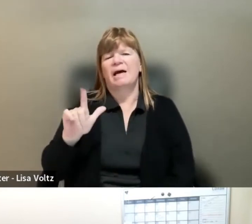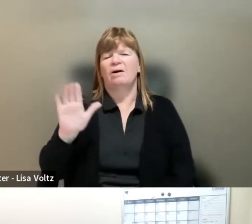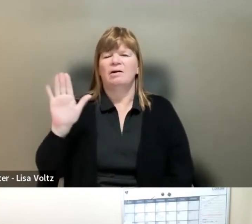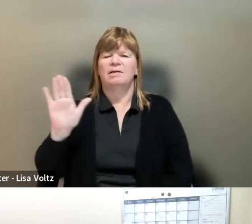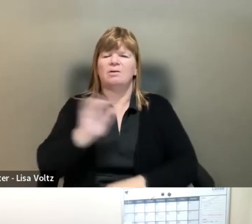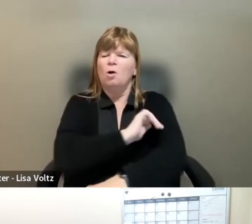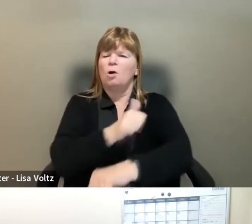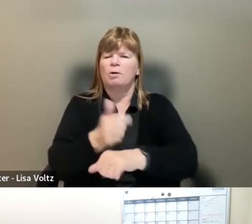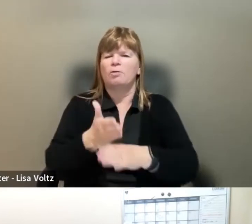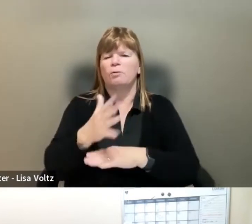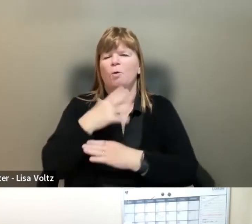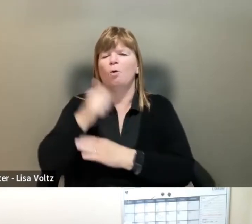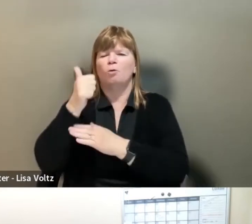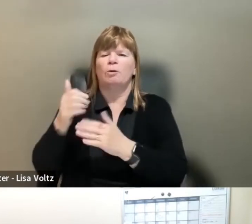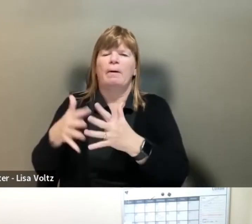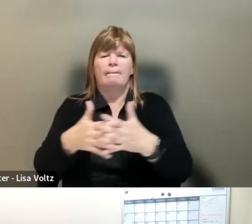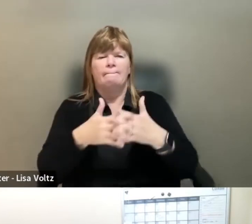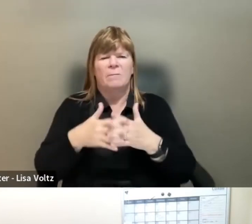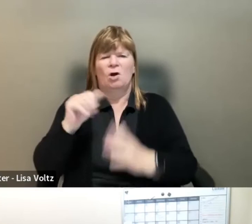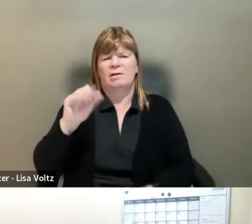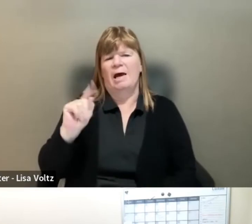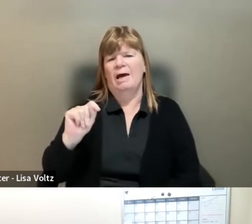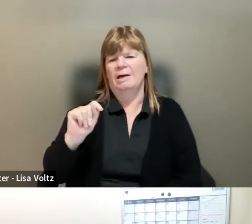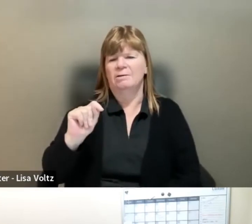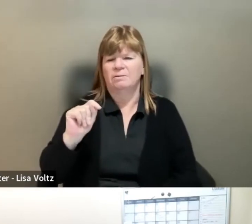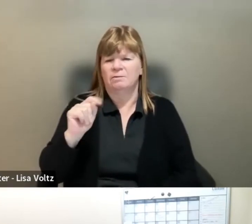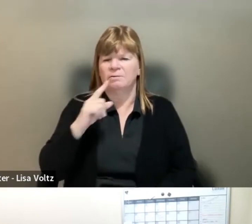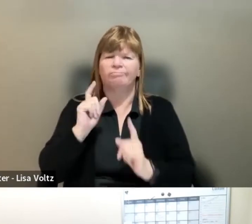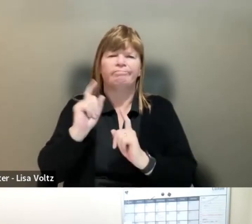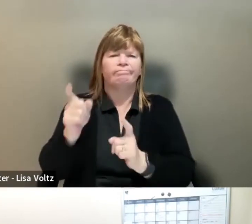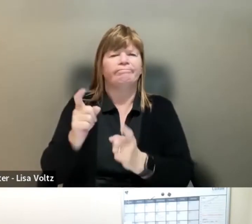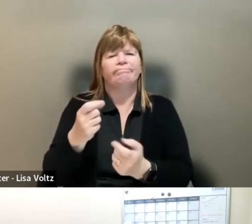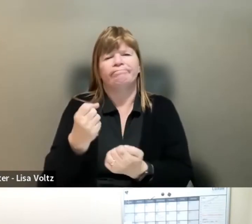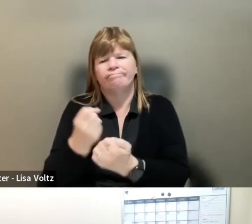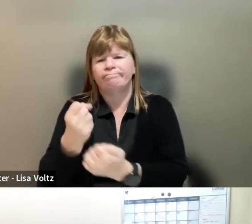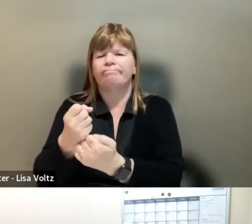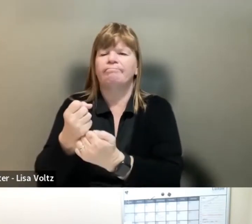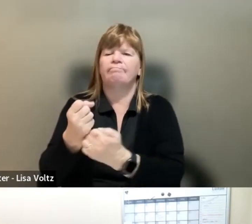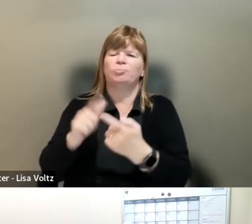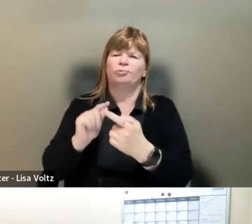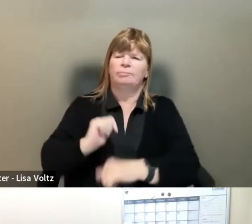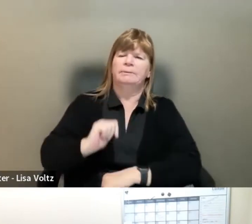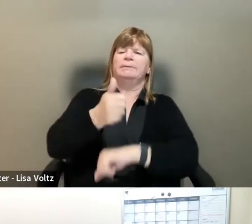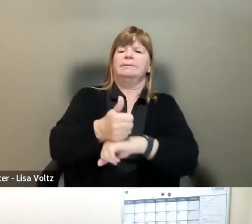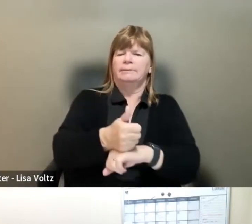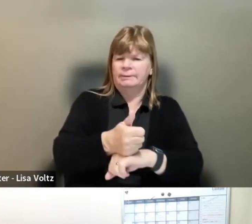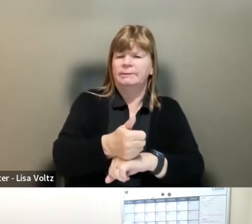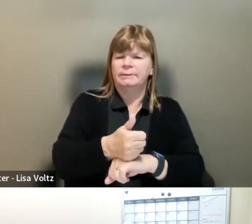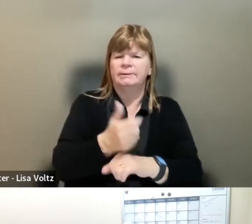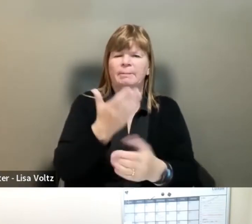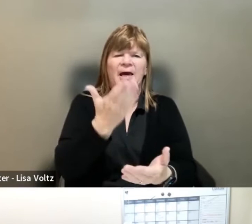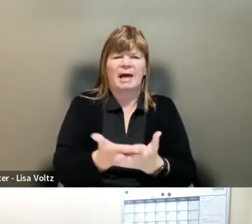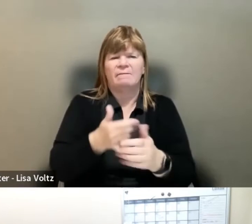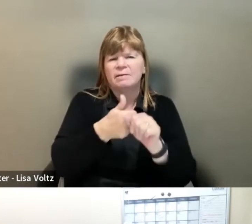the Older Americans Act to award funding for the implementation of evidence-based